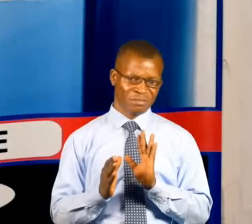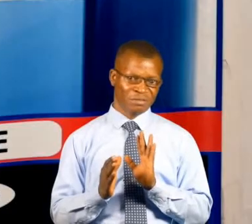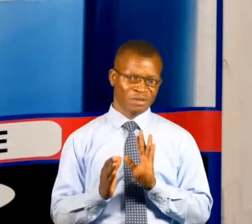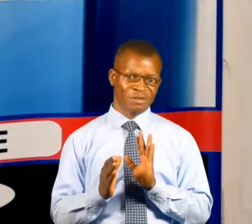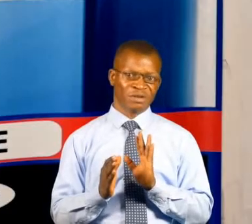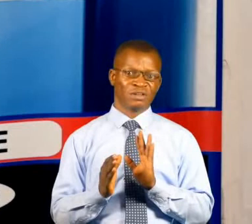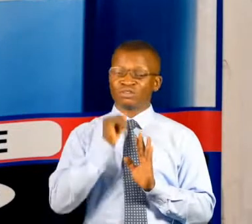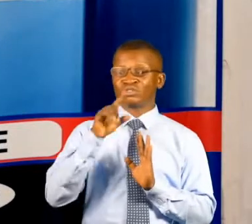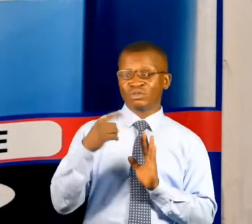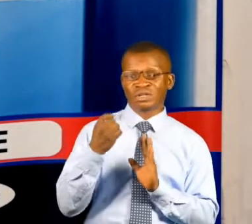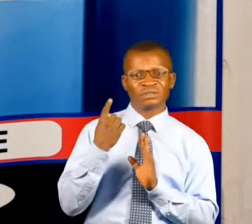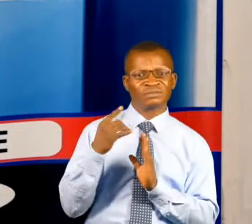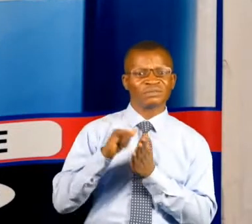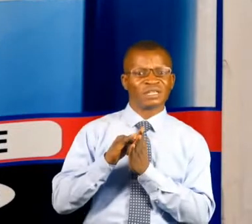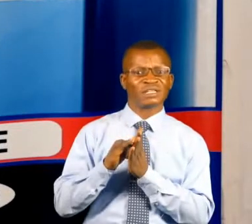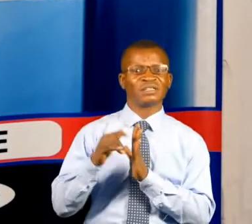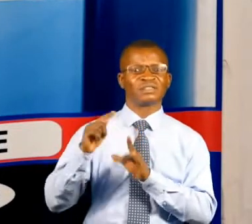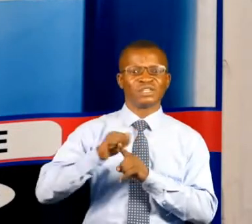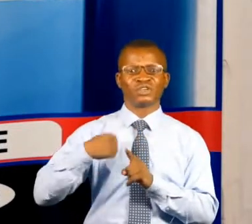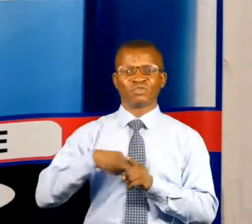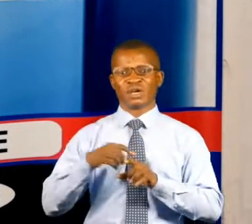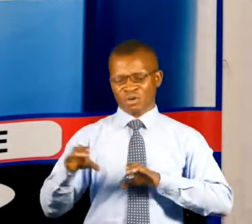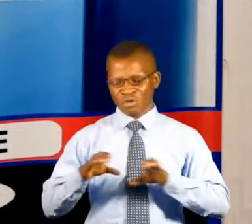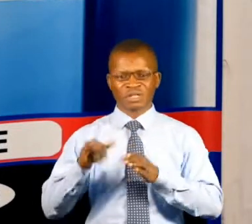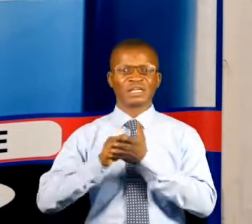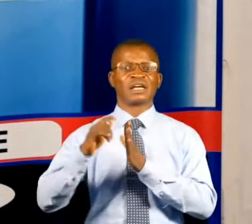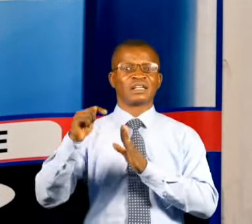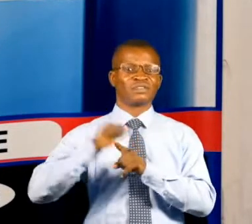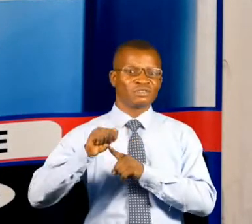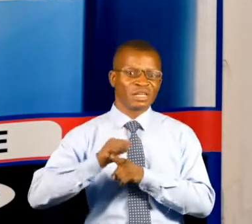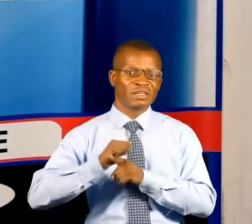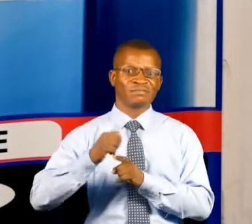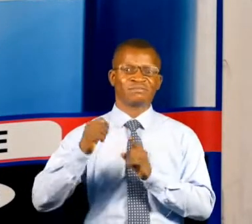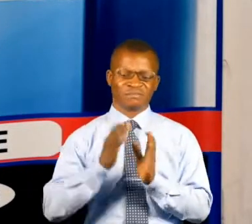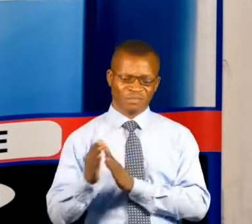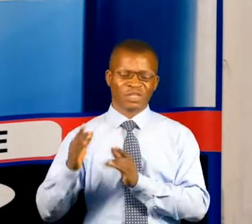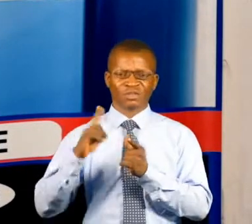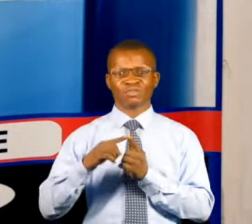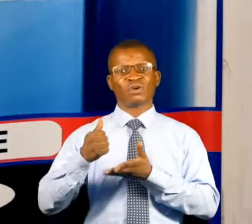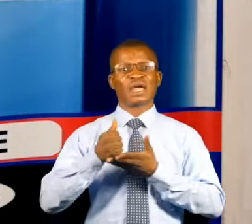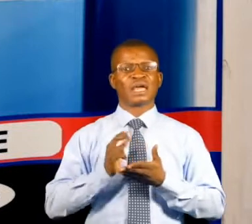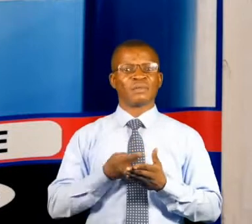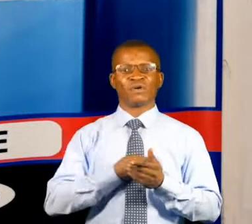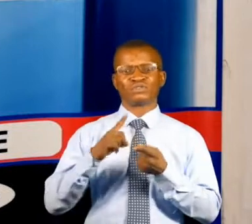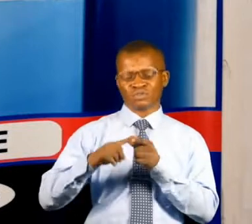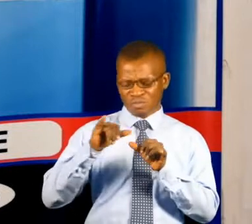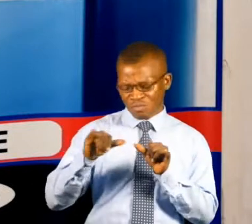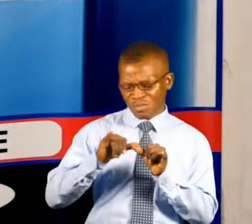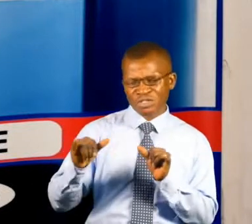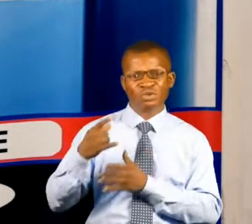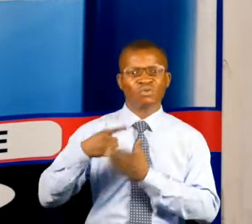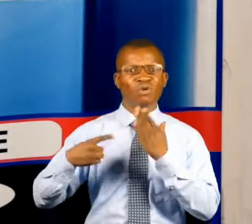Not just that, go further to understand training needs. We've conducted the training needs, and those training needs is to help us make